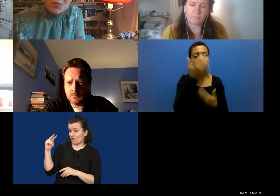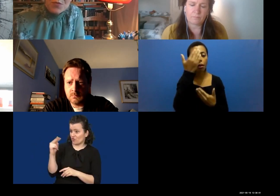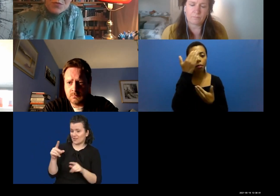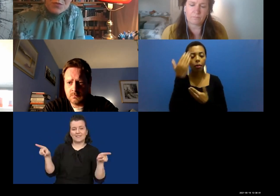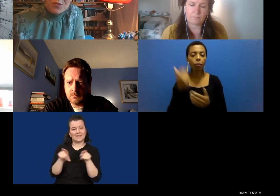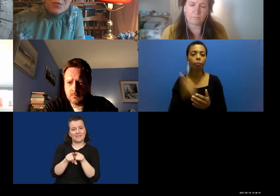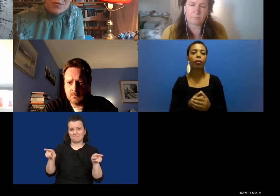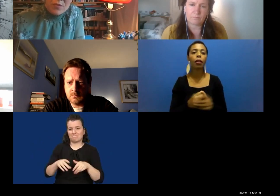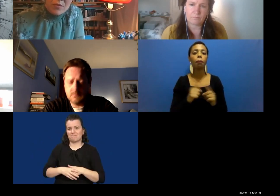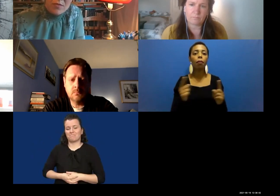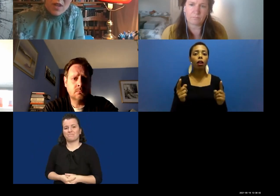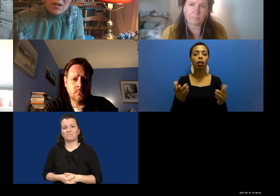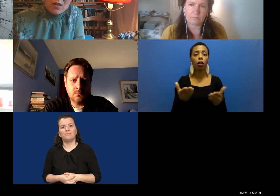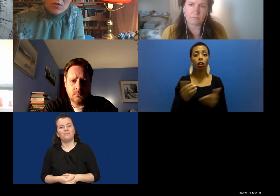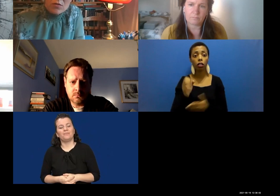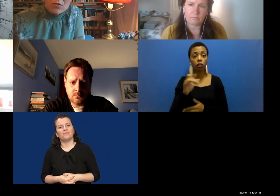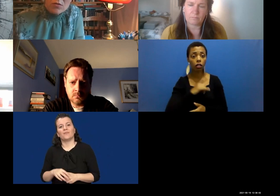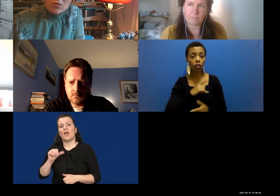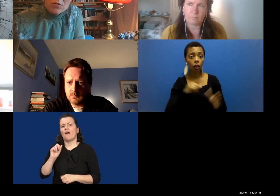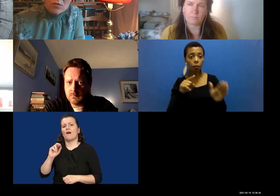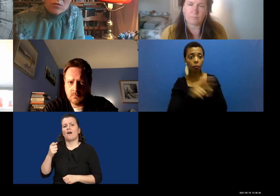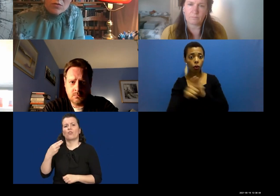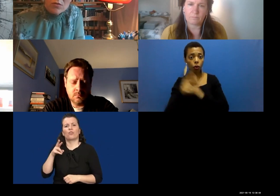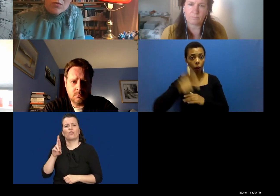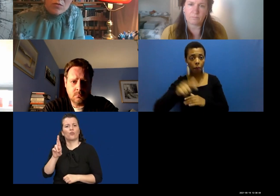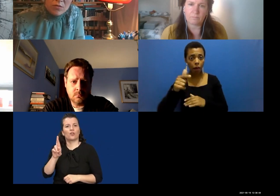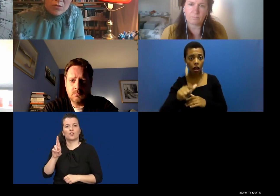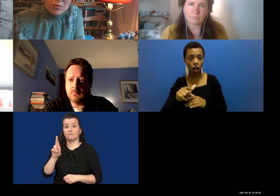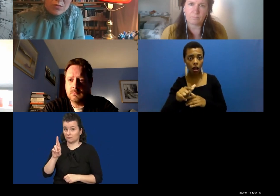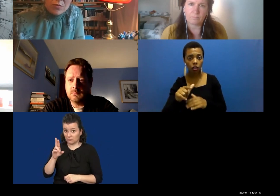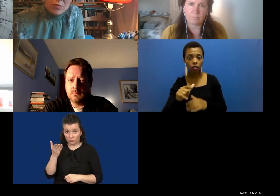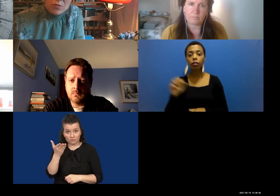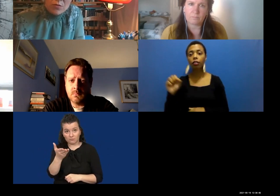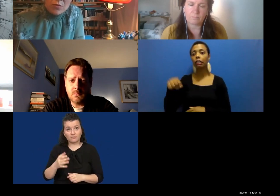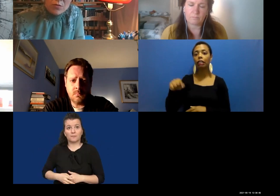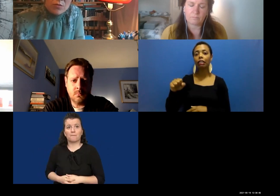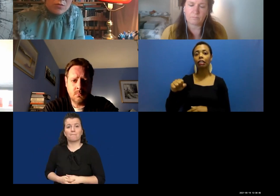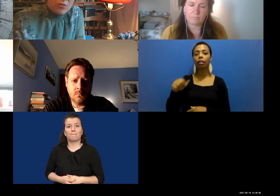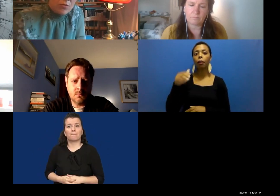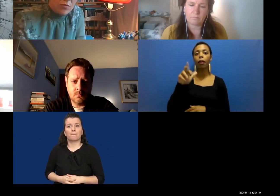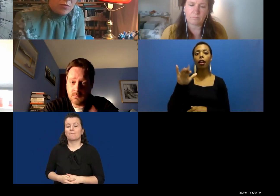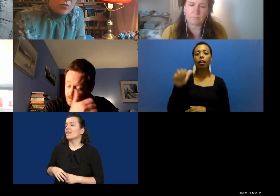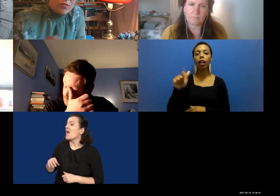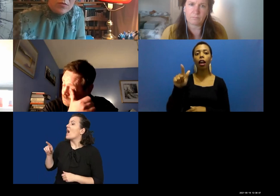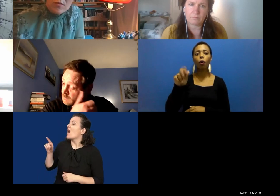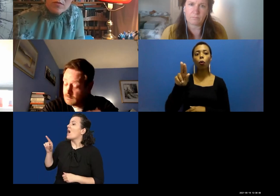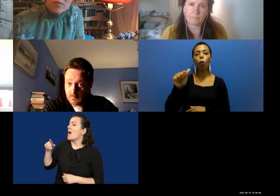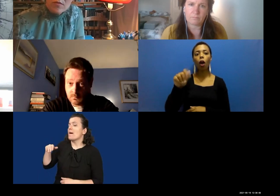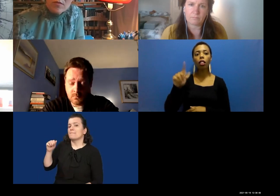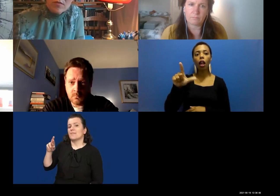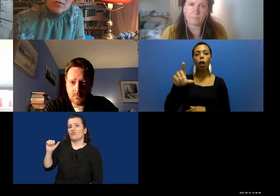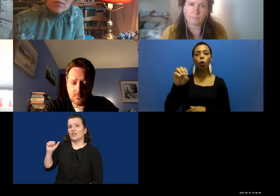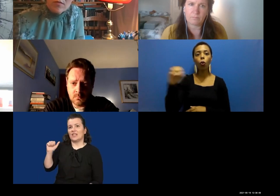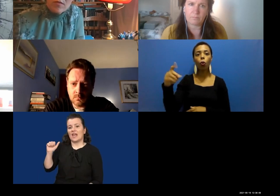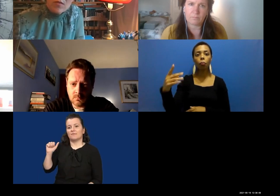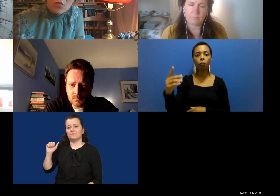questions? Is there another question in the? Yes. So Maria Guadalupe Alvarez Diaz